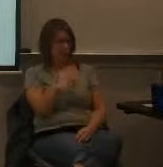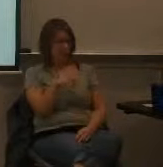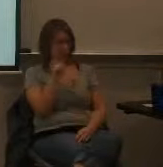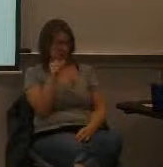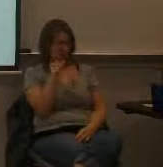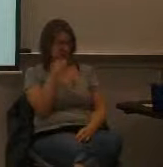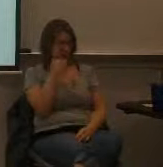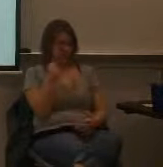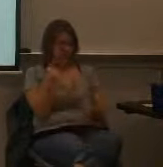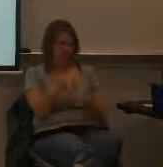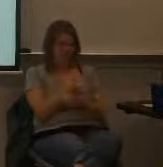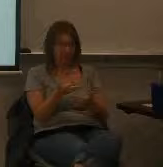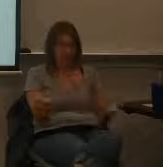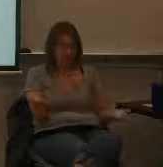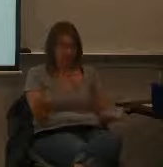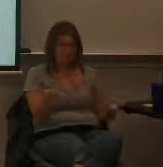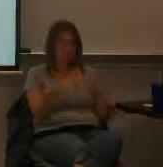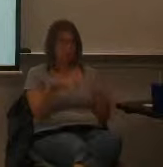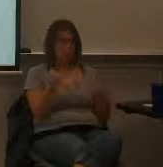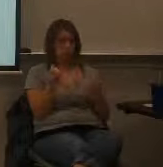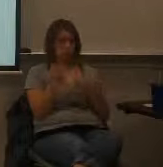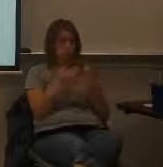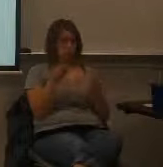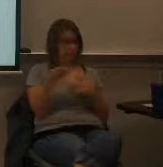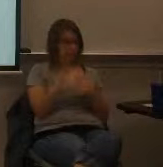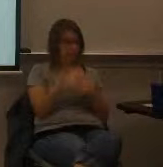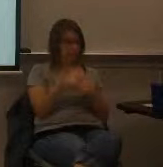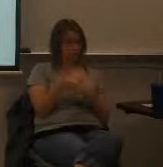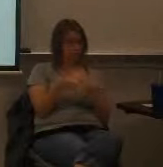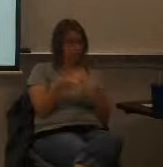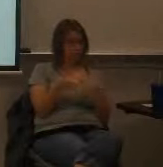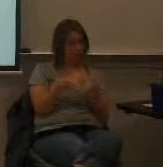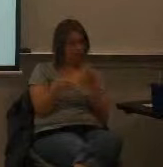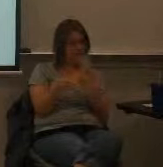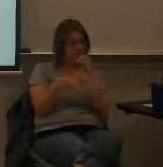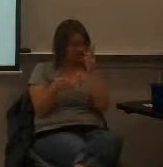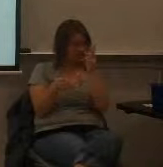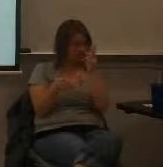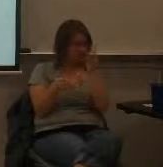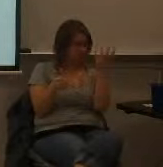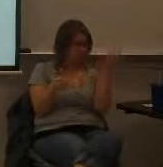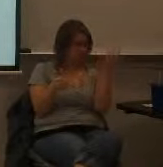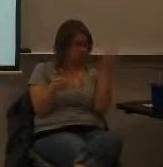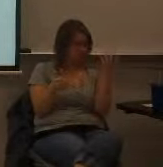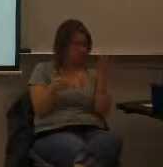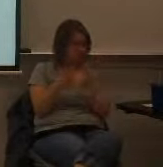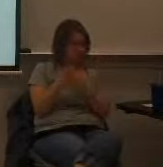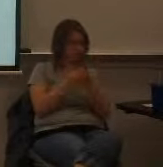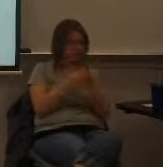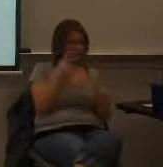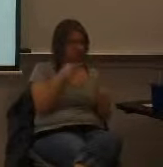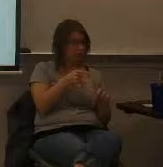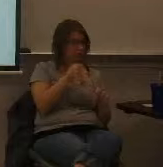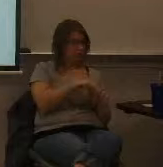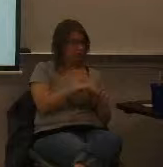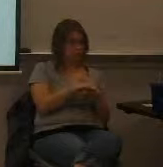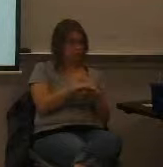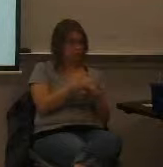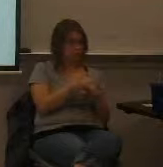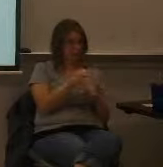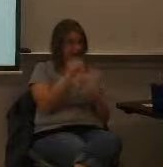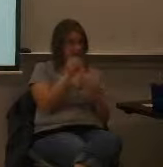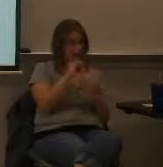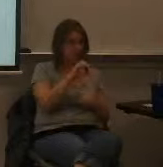opposed to just eating everything. So some fishes mainly eat insects, and some specialize on,